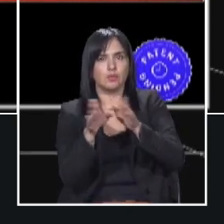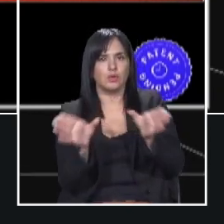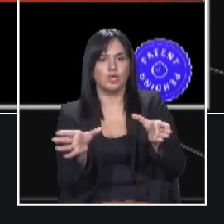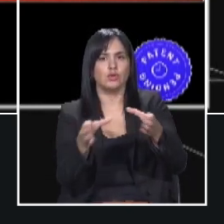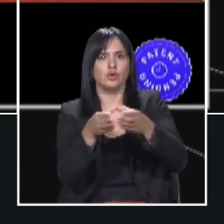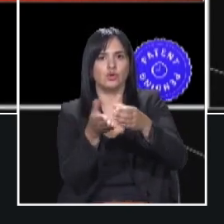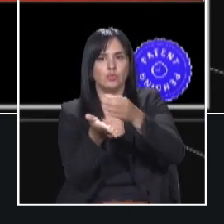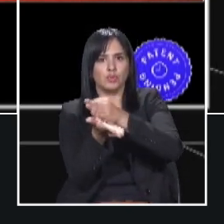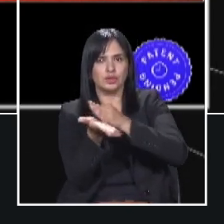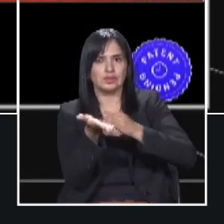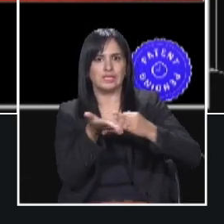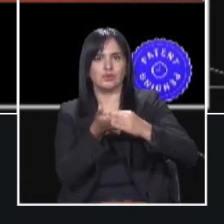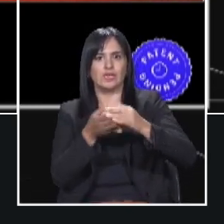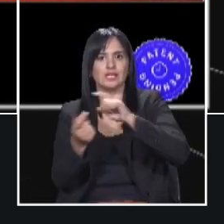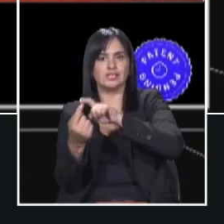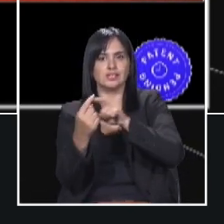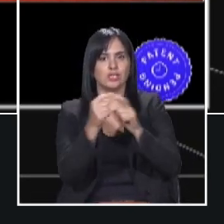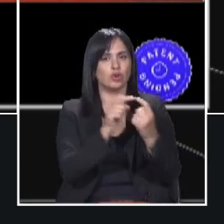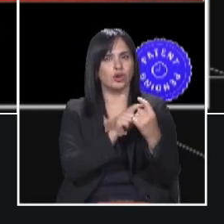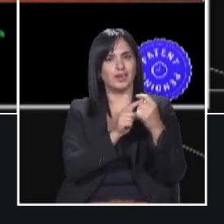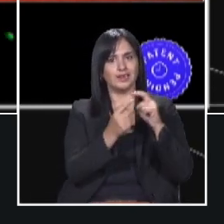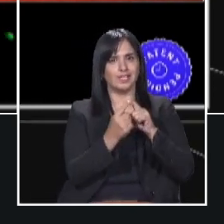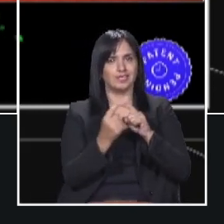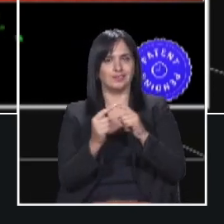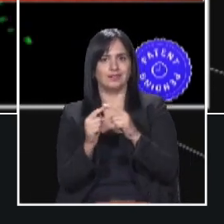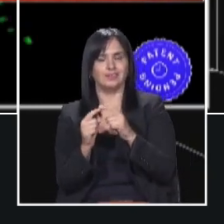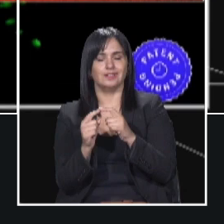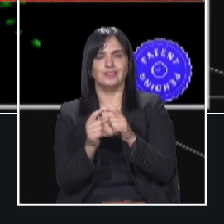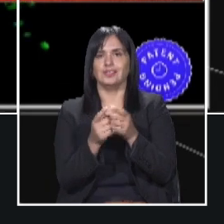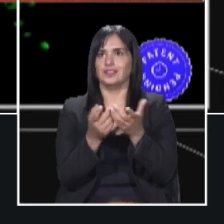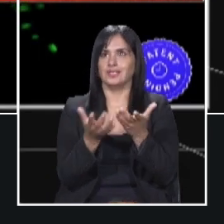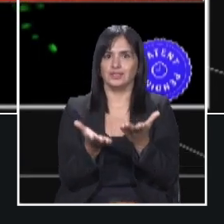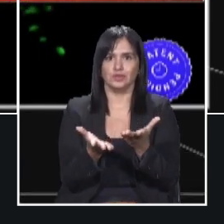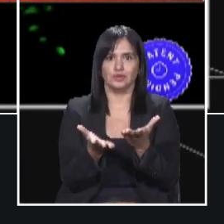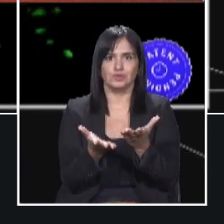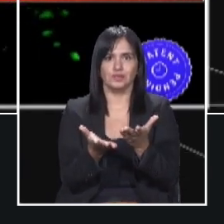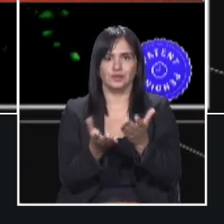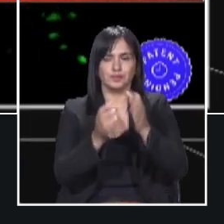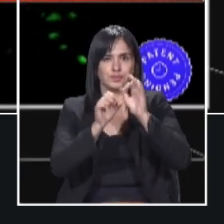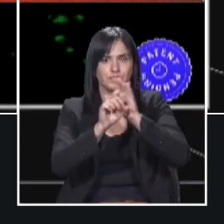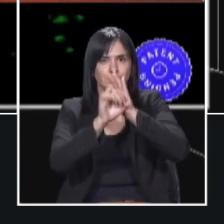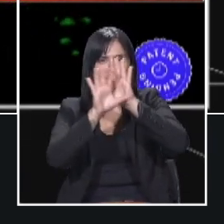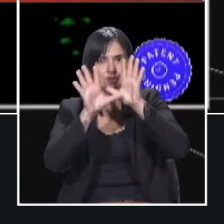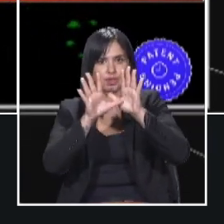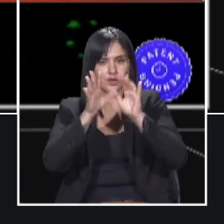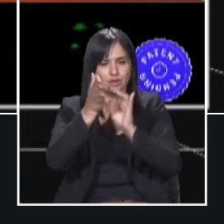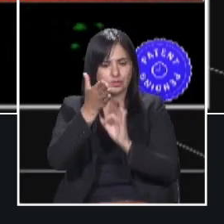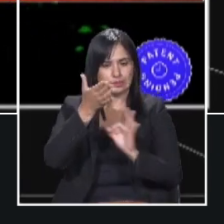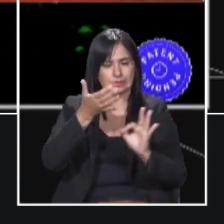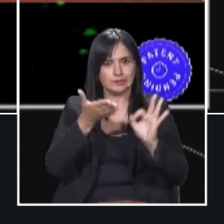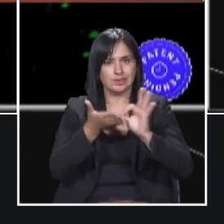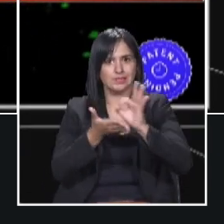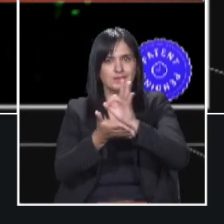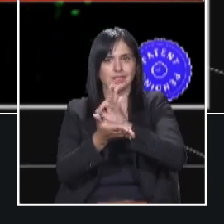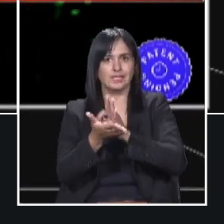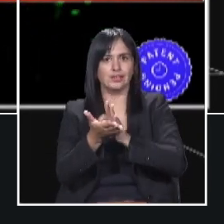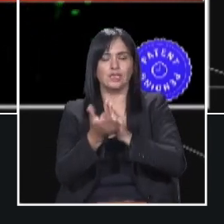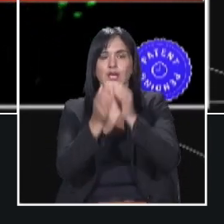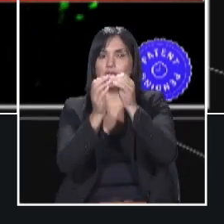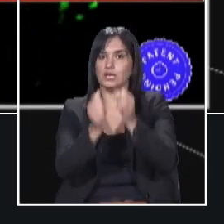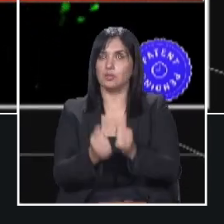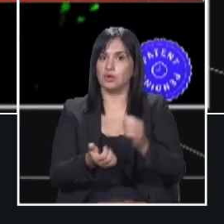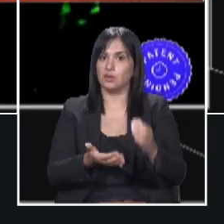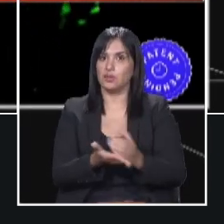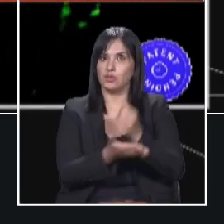each other. Okay? So we have defined an architecture, and we can make this architecture, we can make them communicate with each other.